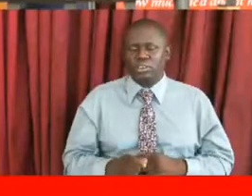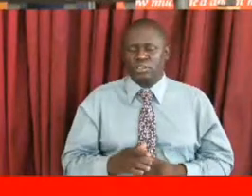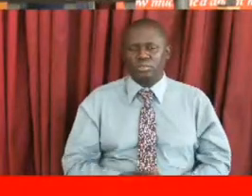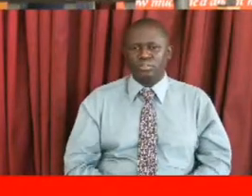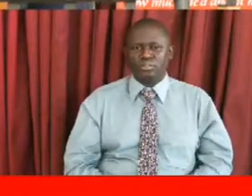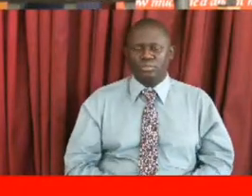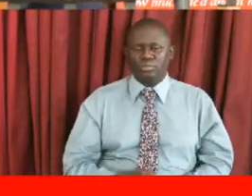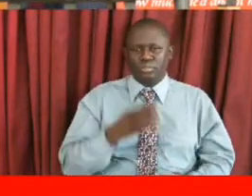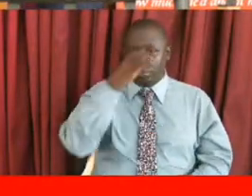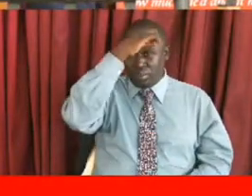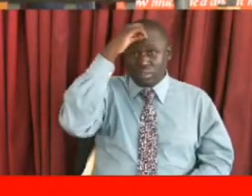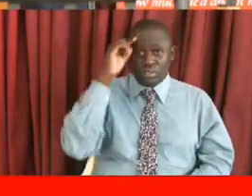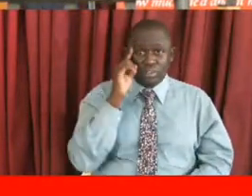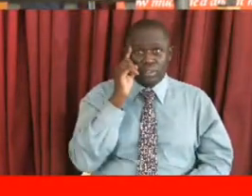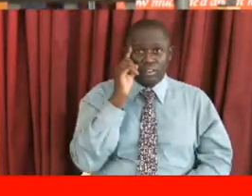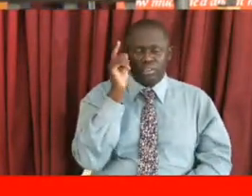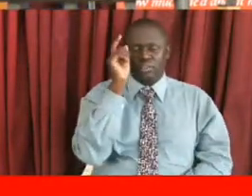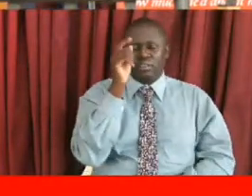message